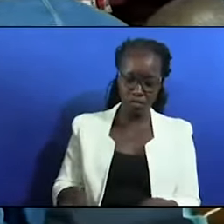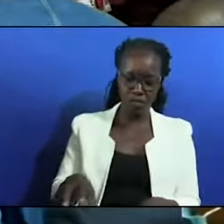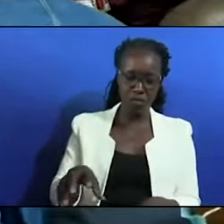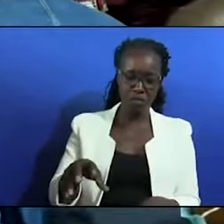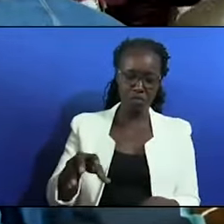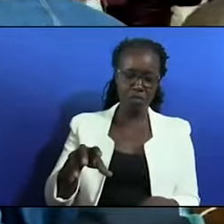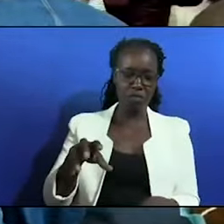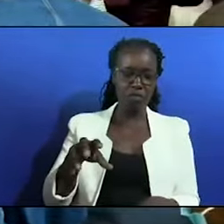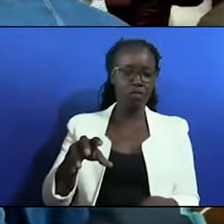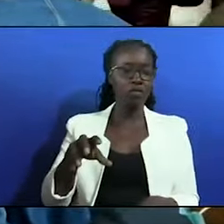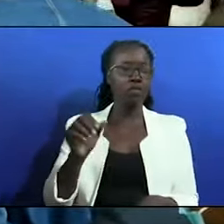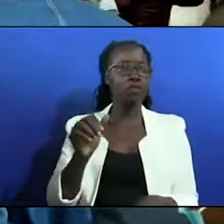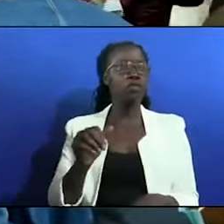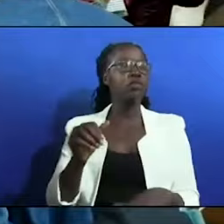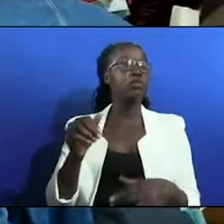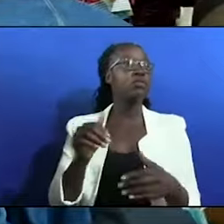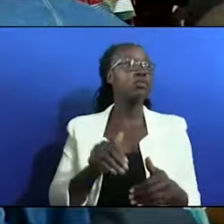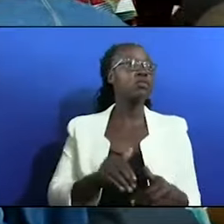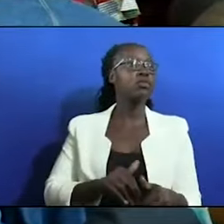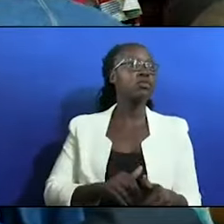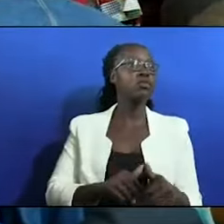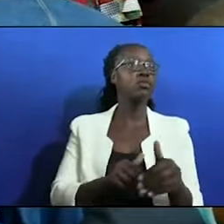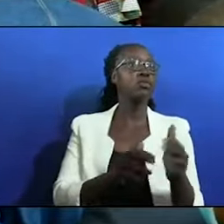Whatever the devourer has eaten,